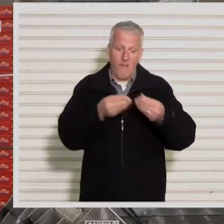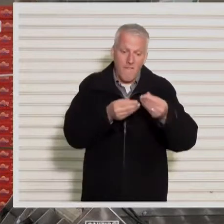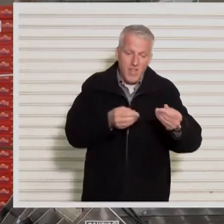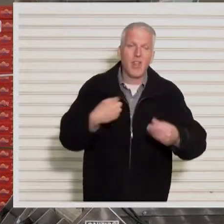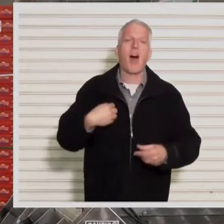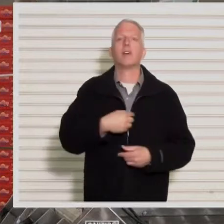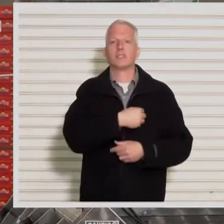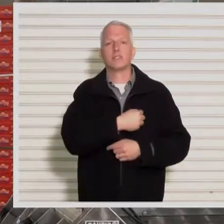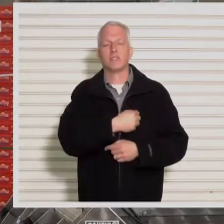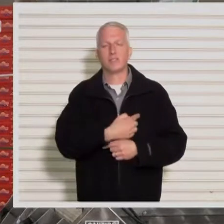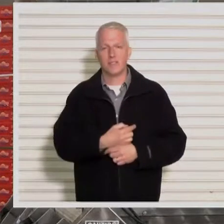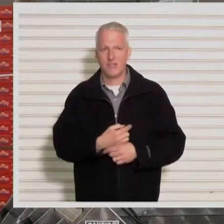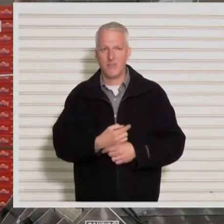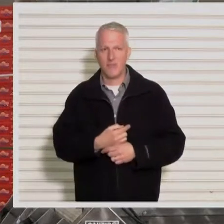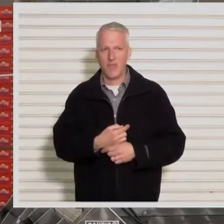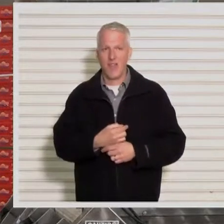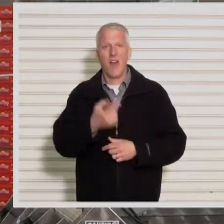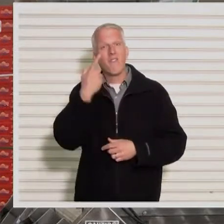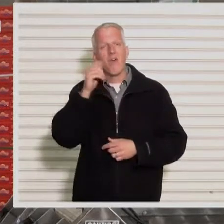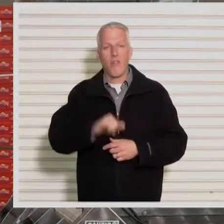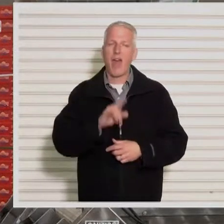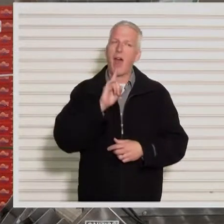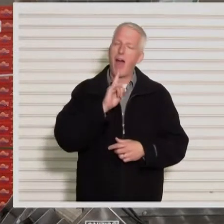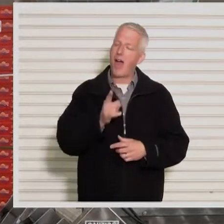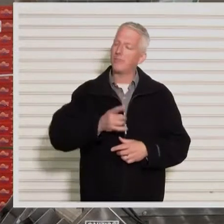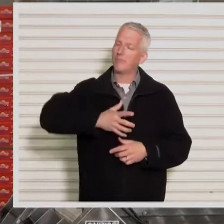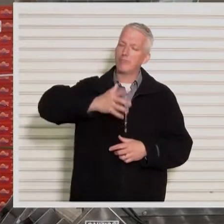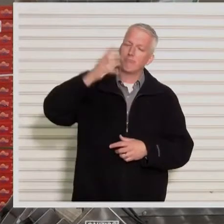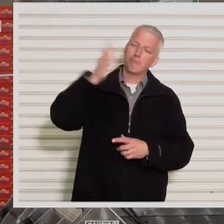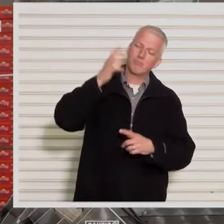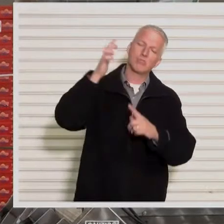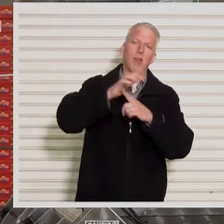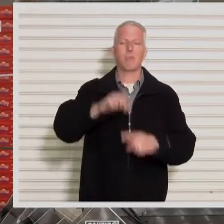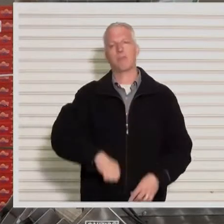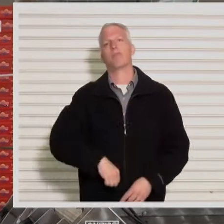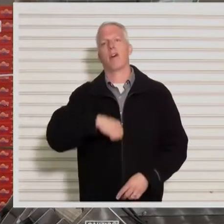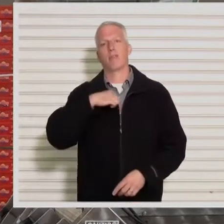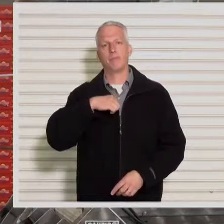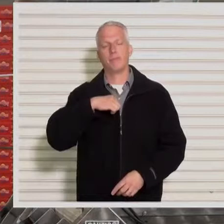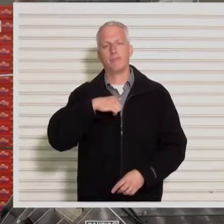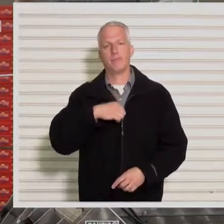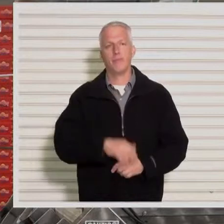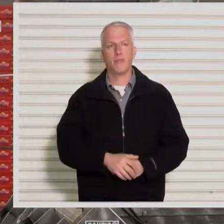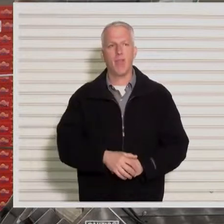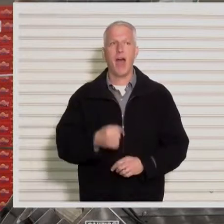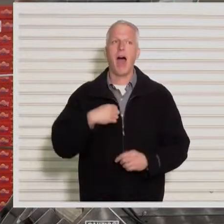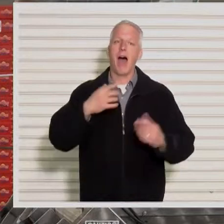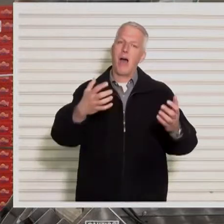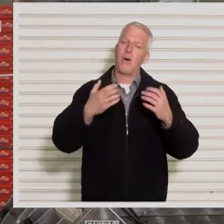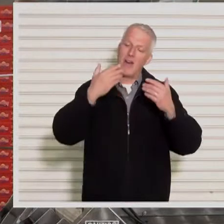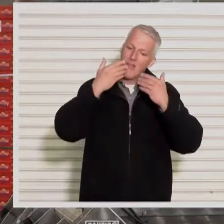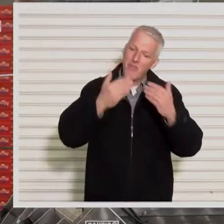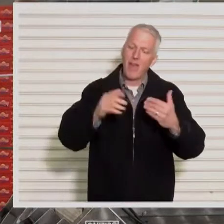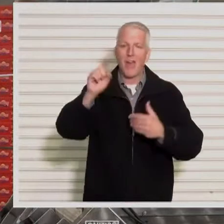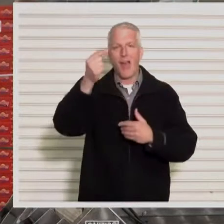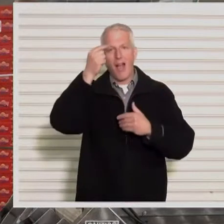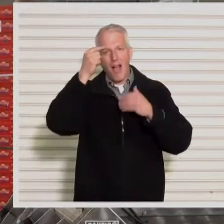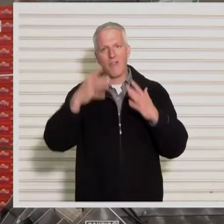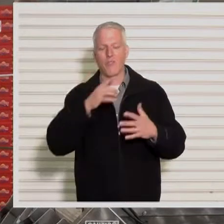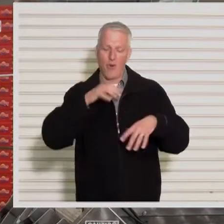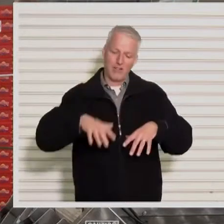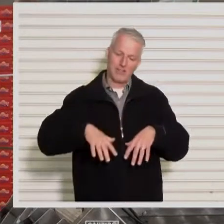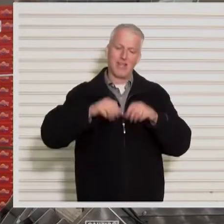us. And for that I am incredibly proud. And I want to thank the governor for taking the